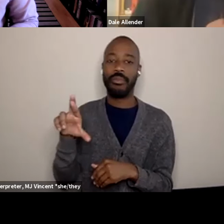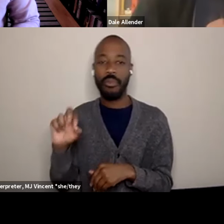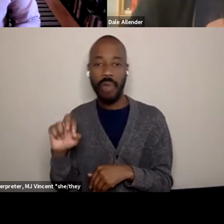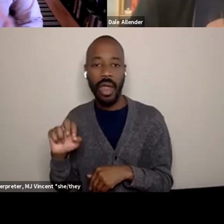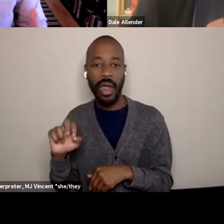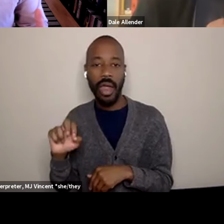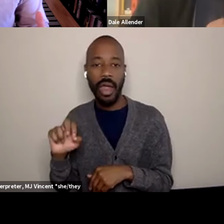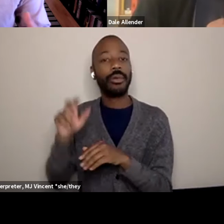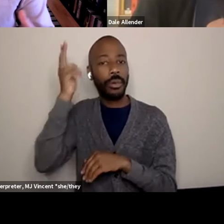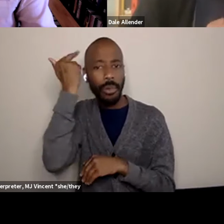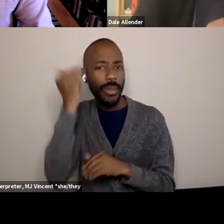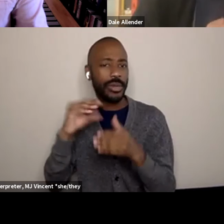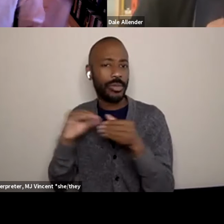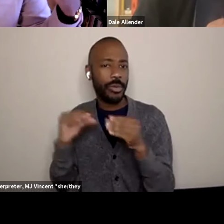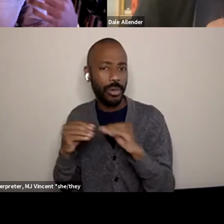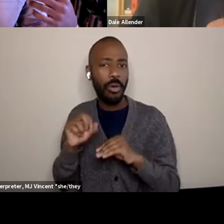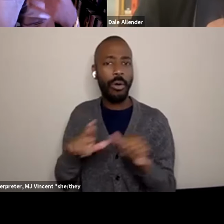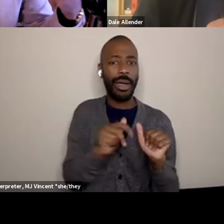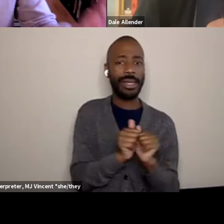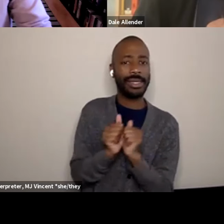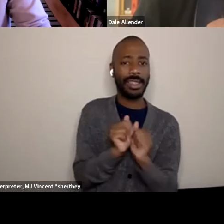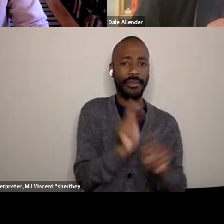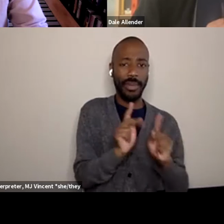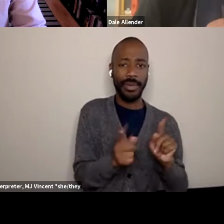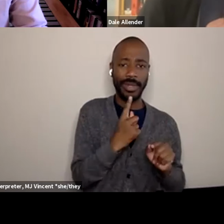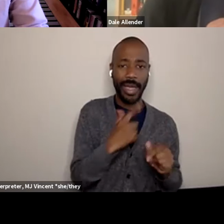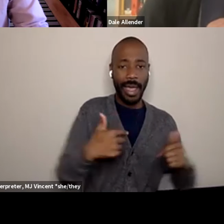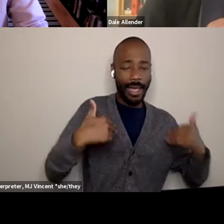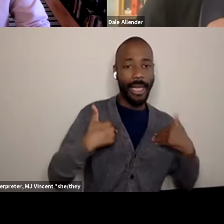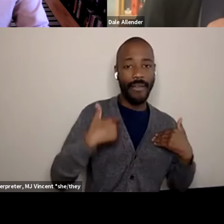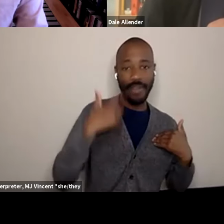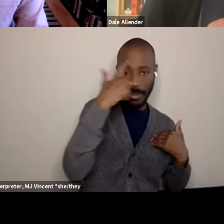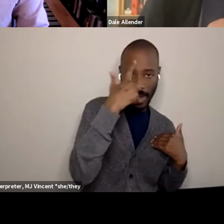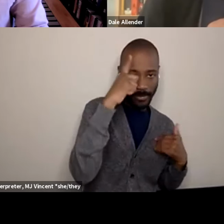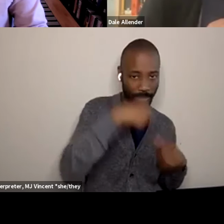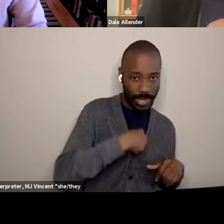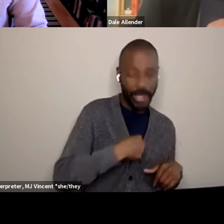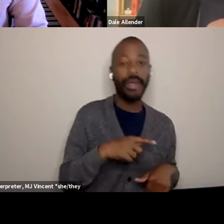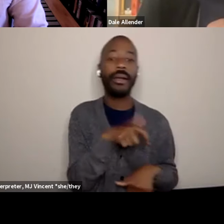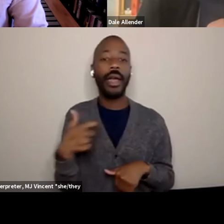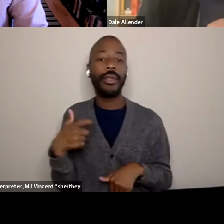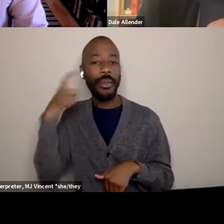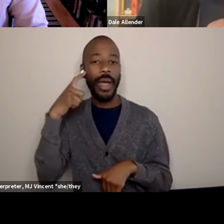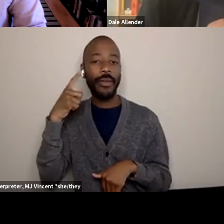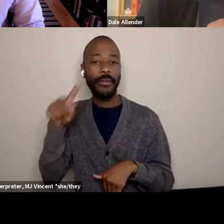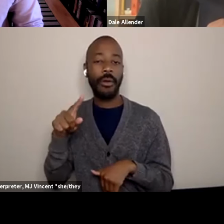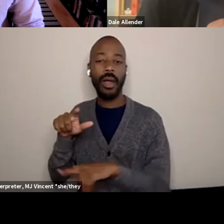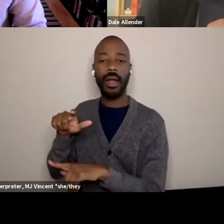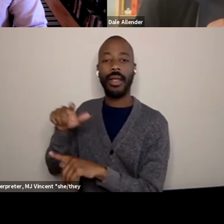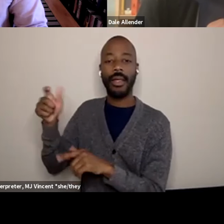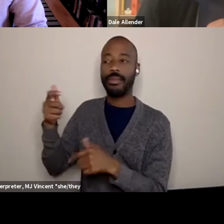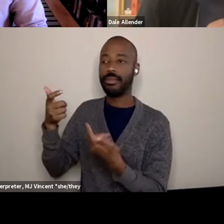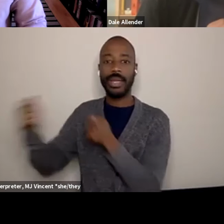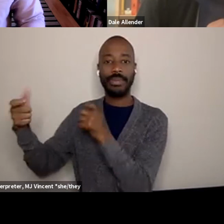saying things, you know, things like, got one mind for me, another for the master to see, right? Those sorts of